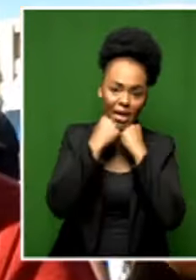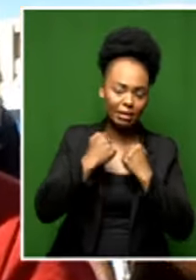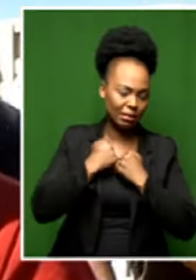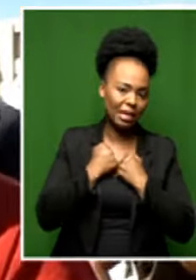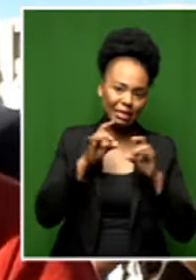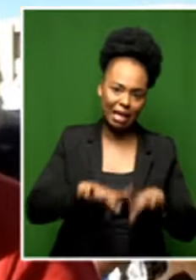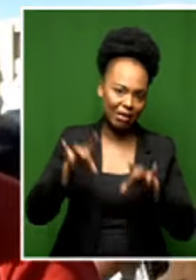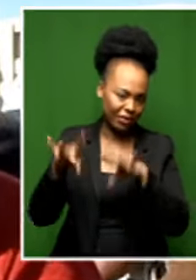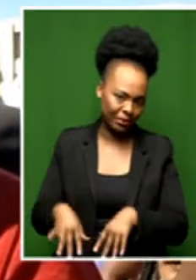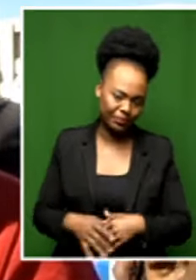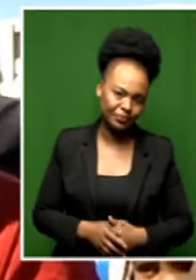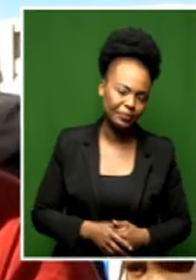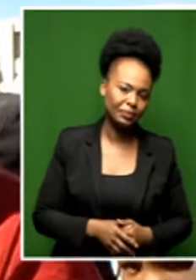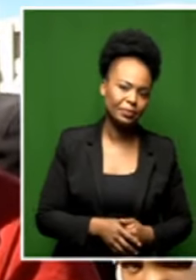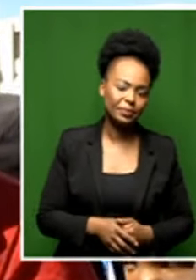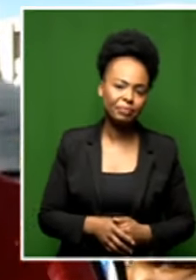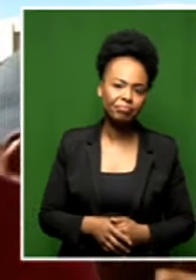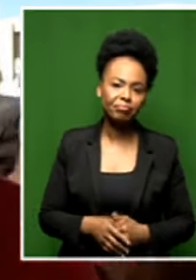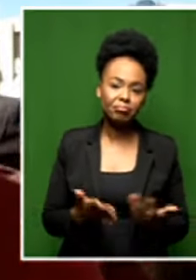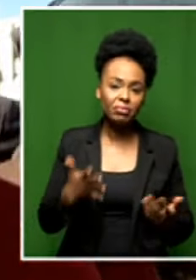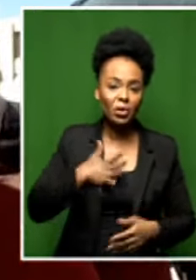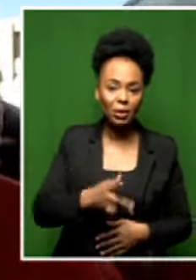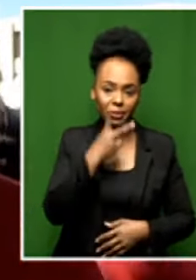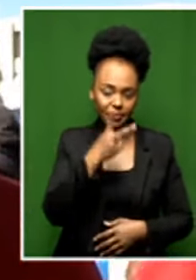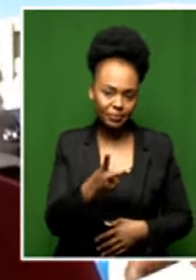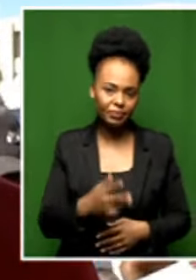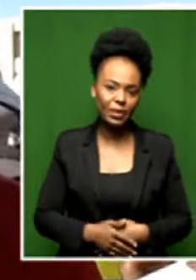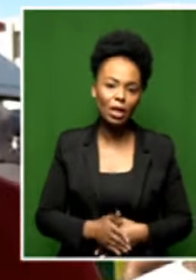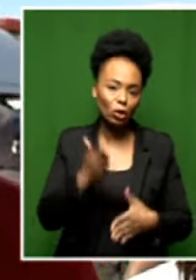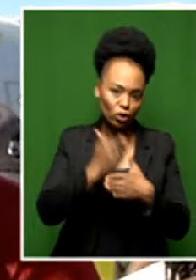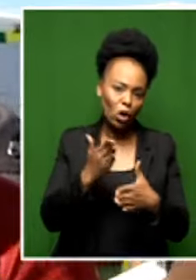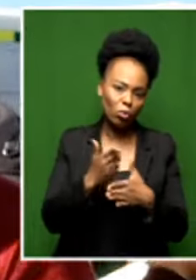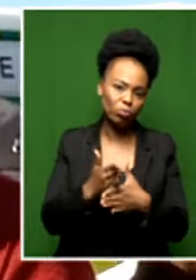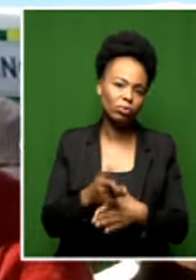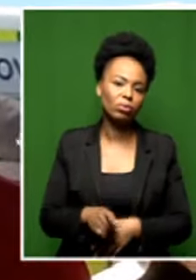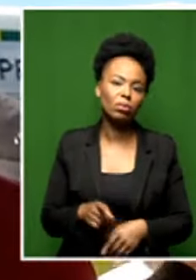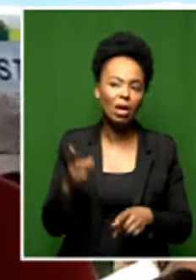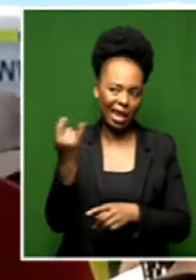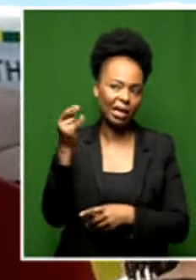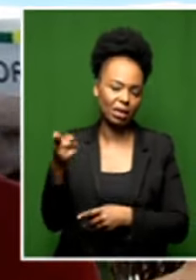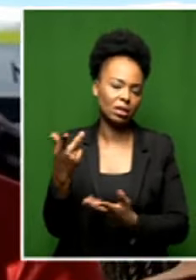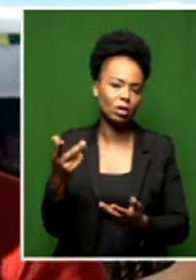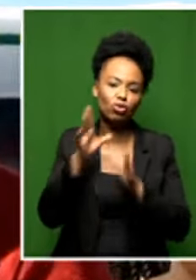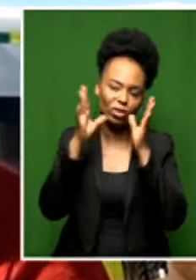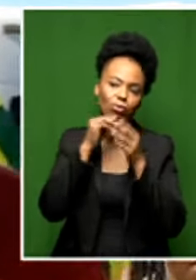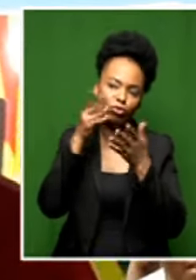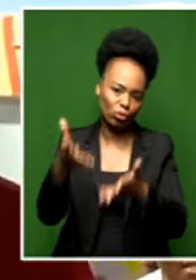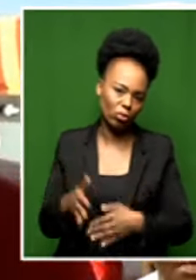suffering. I would like to see a good job, like Jula said, job